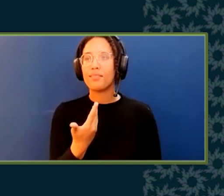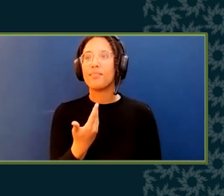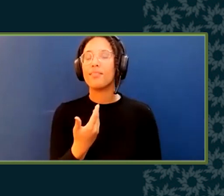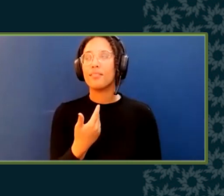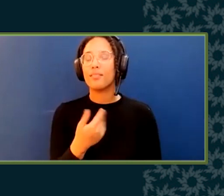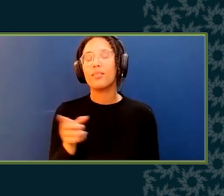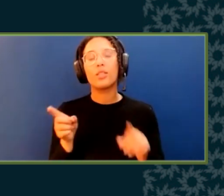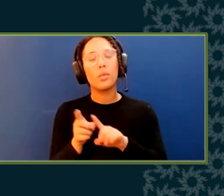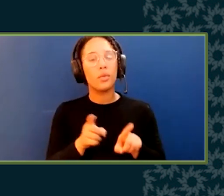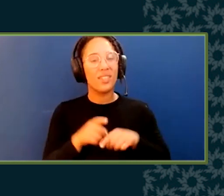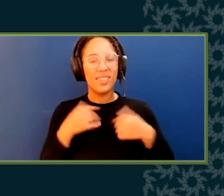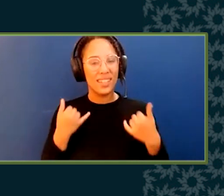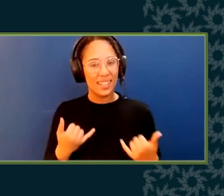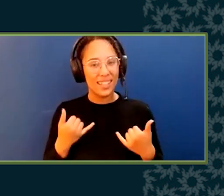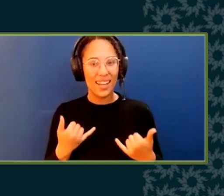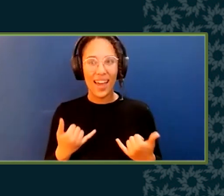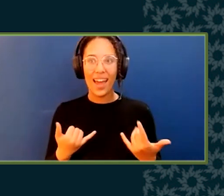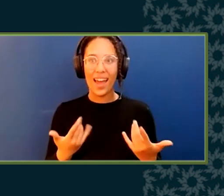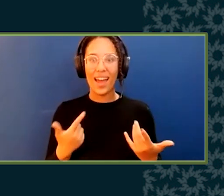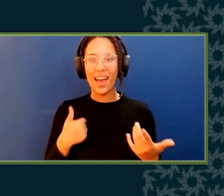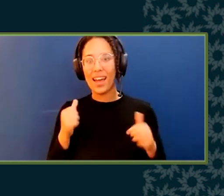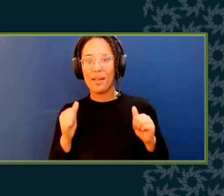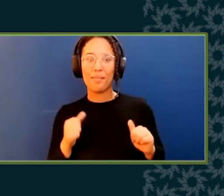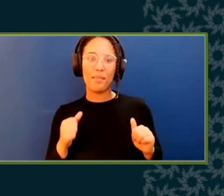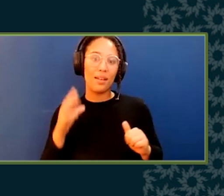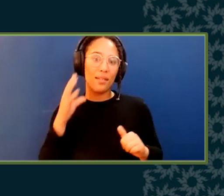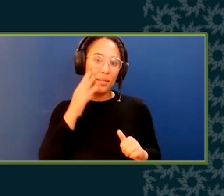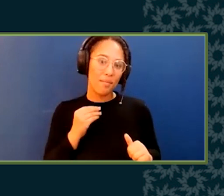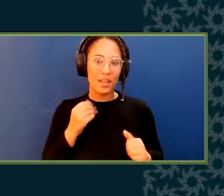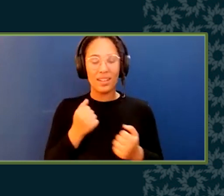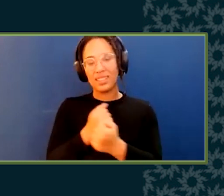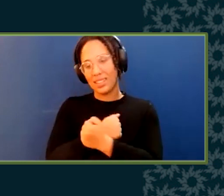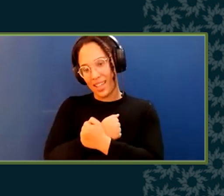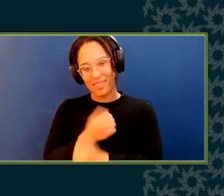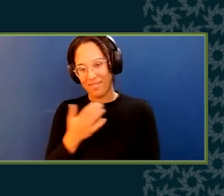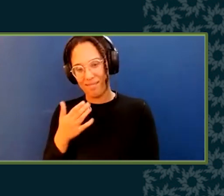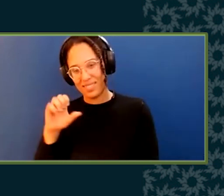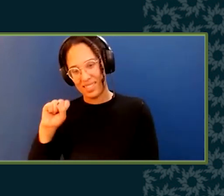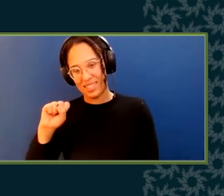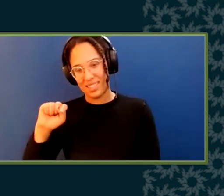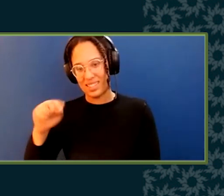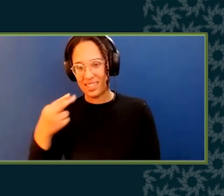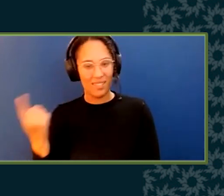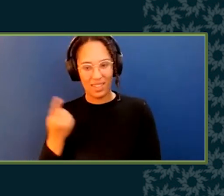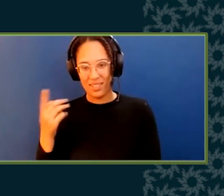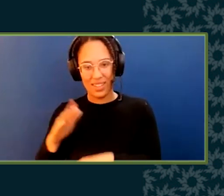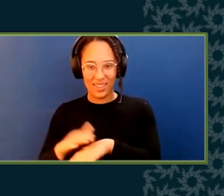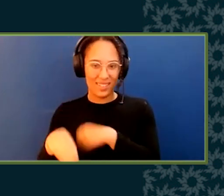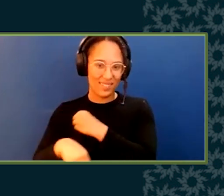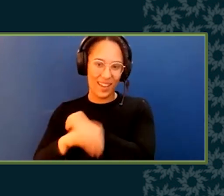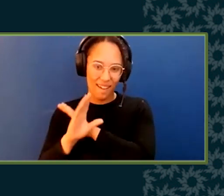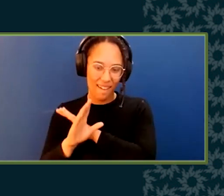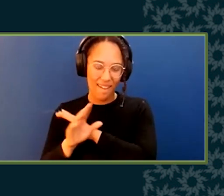love. Seth's always on the call, love of my life, that is freeing, that is healing, that